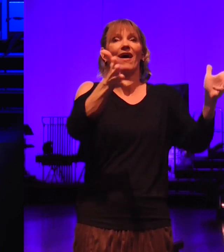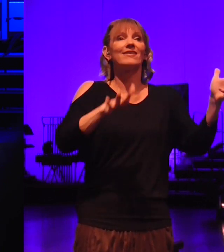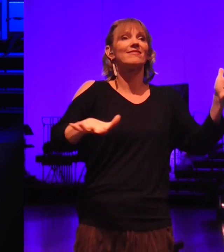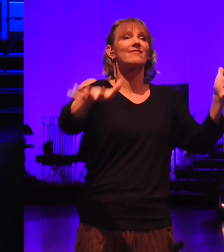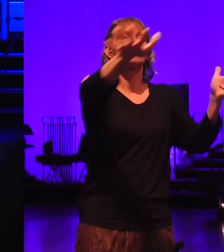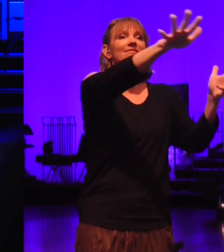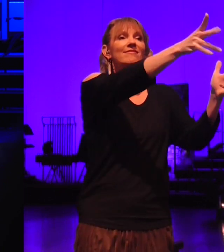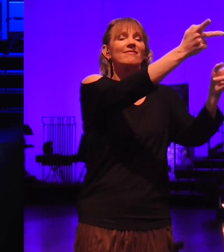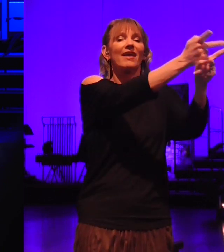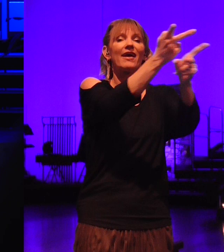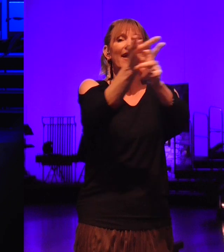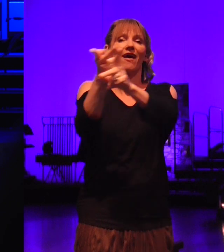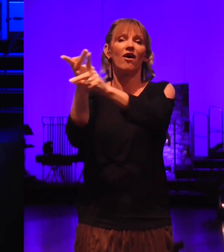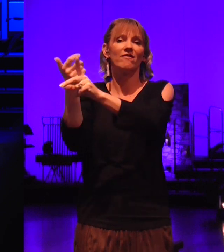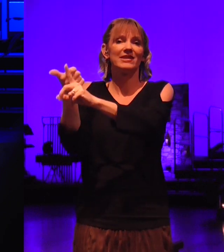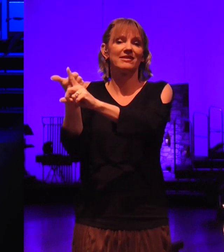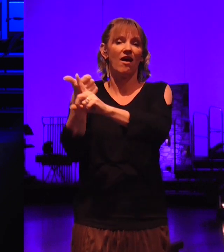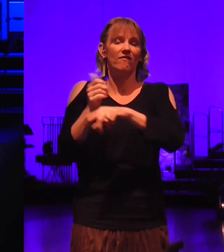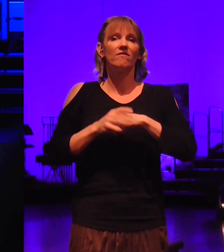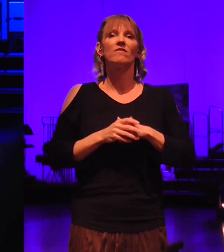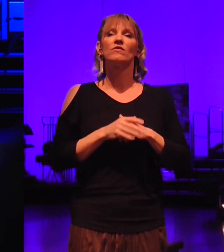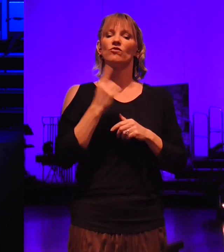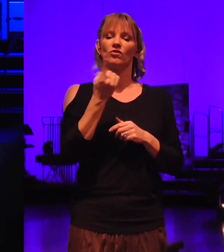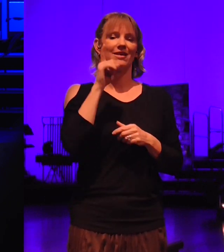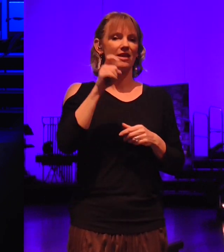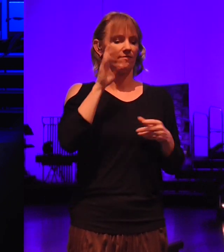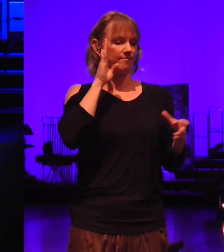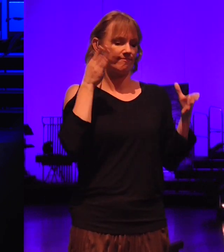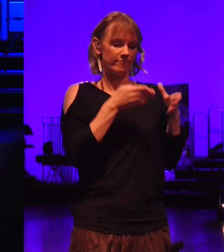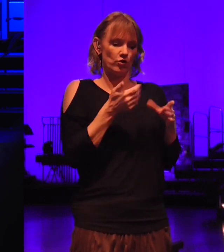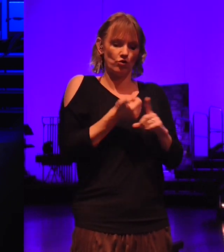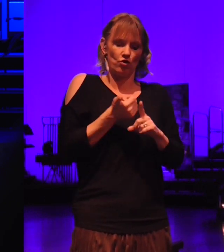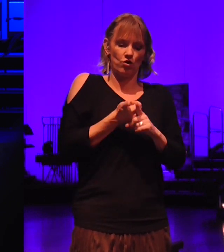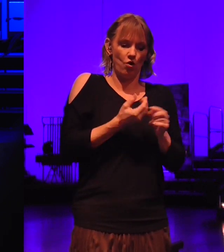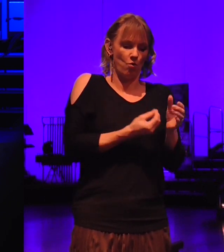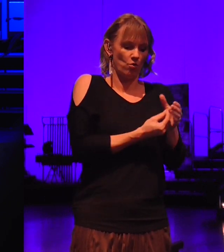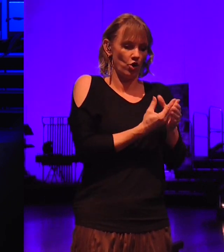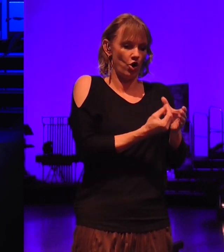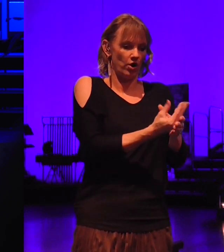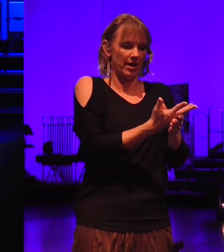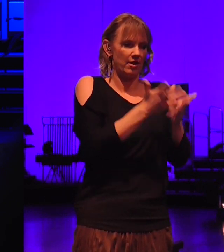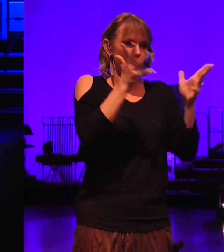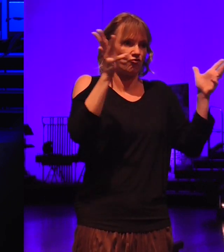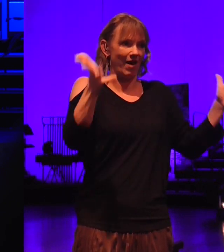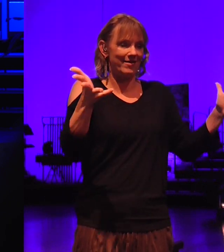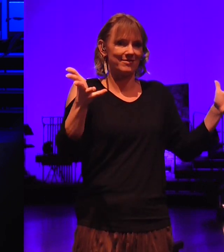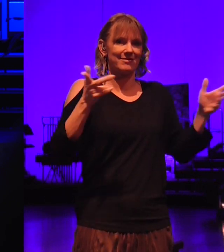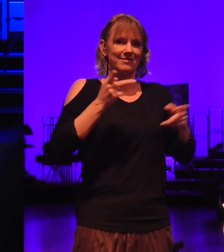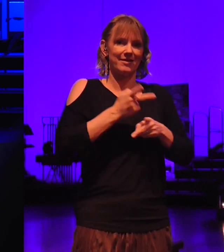All you have to do is tend to your own garden and the rest takes care of itself.